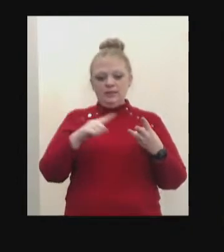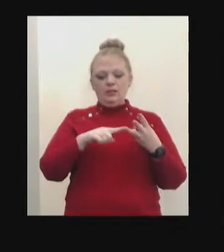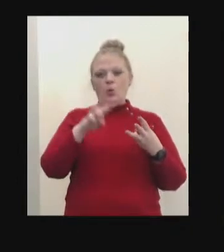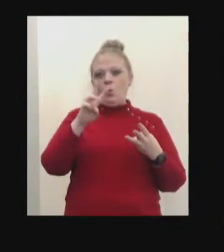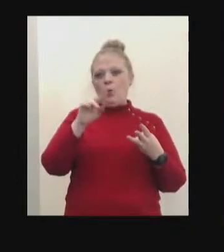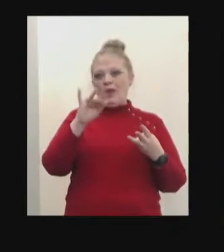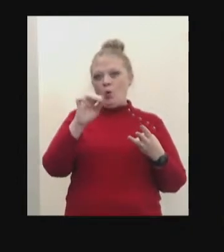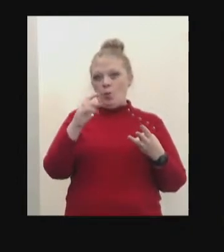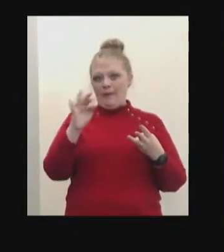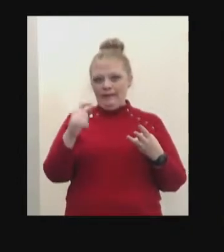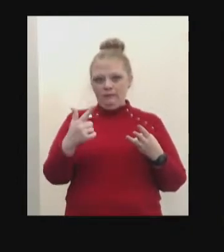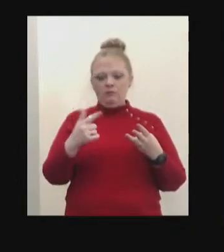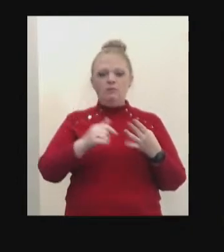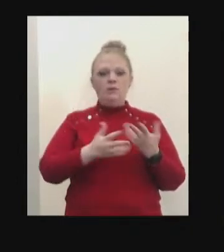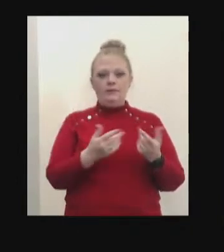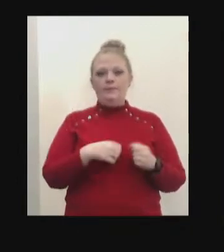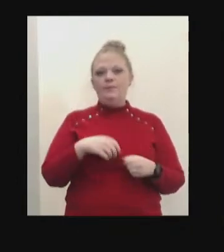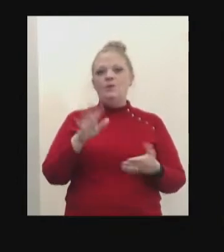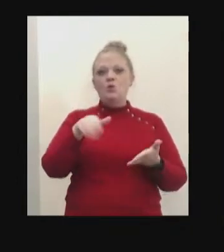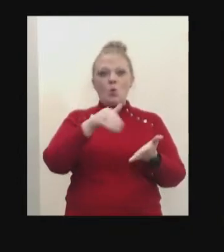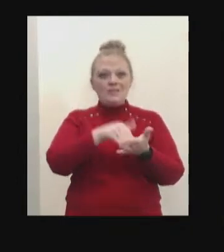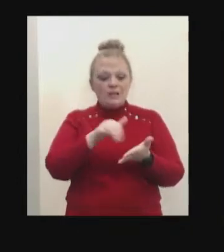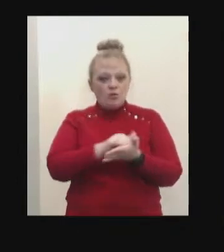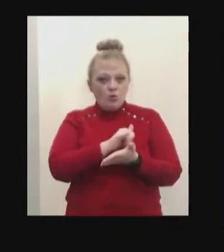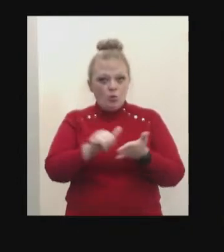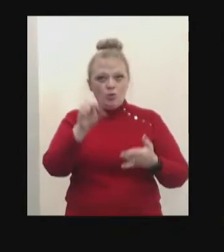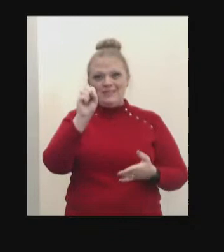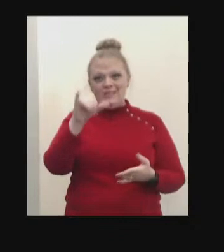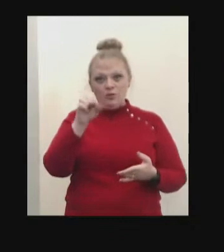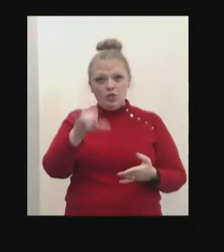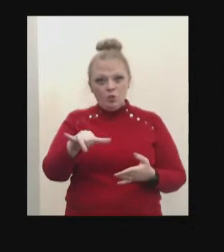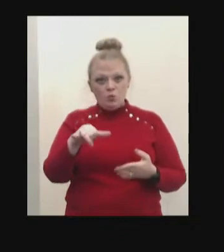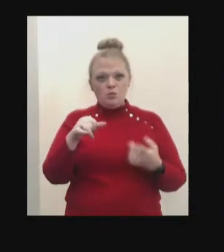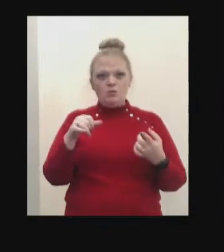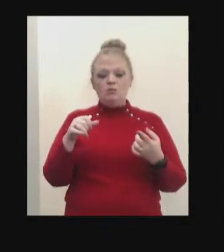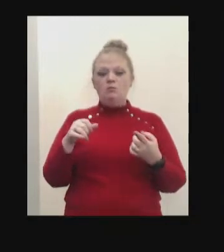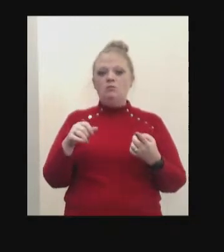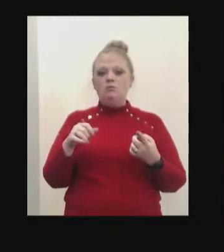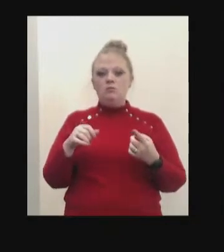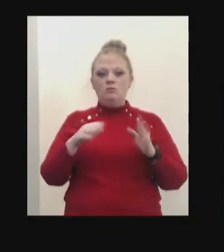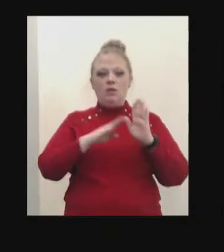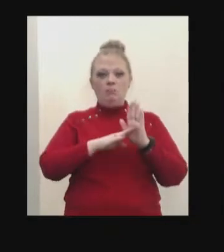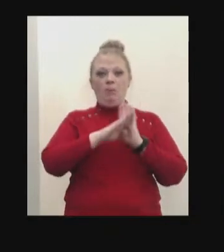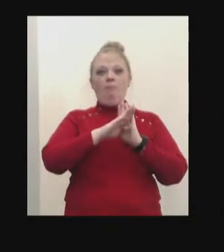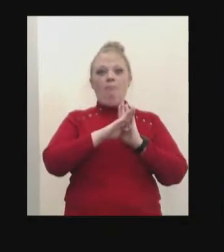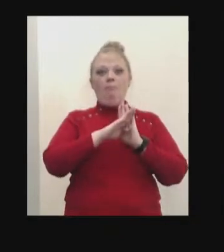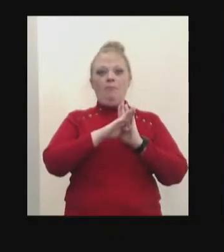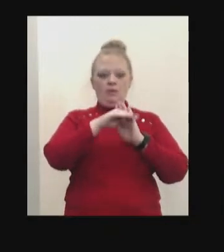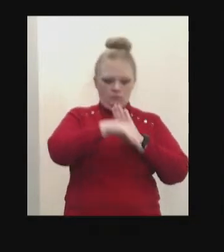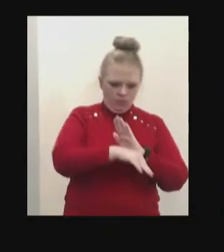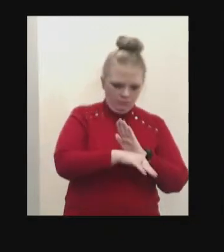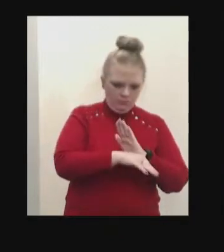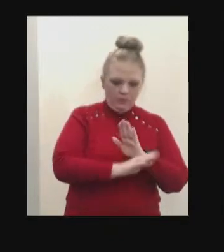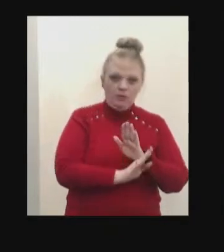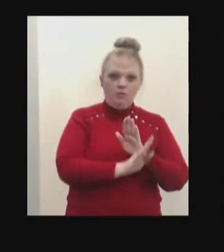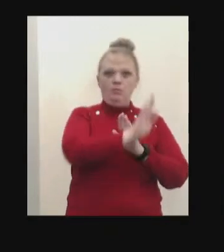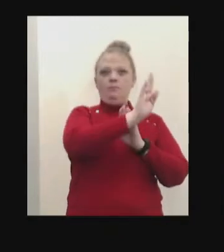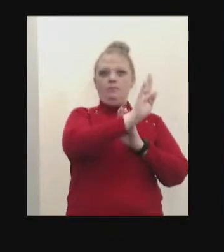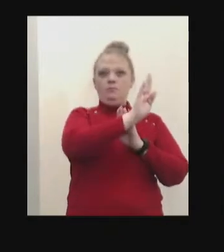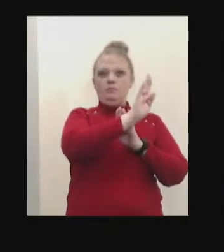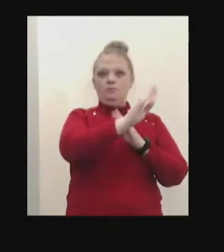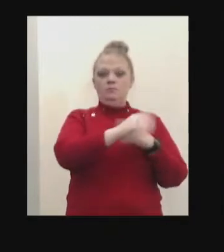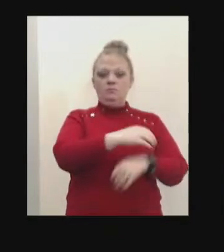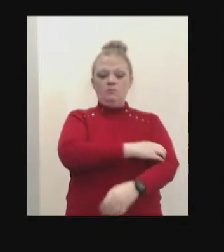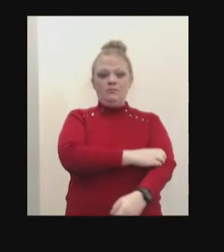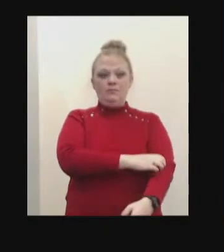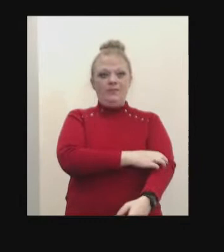York, Syracuse, you see from September to 2021, they had a bump early, then they dropped, and now they've had a spike, and that spike